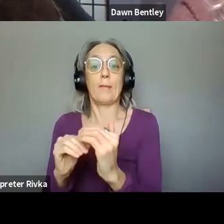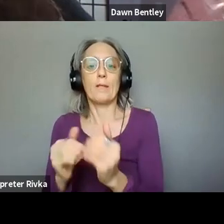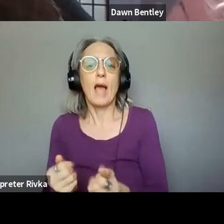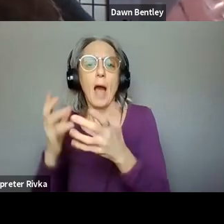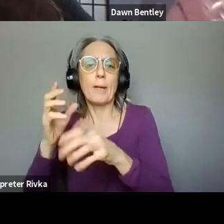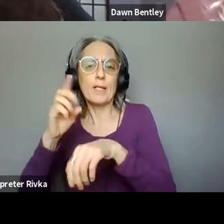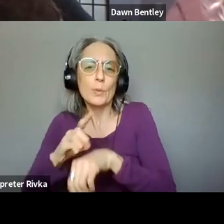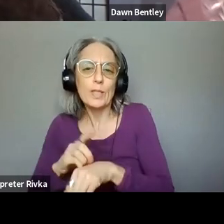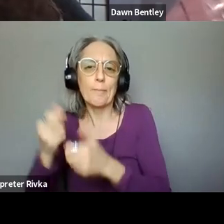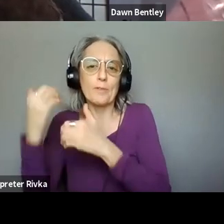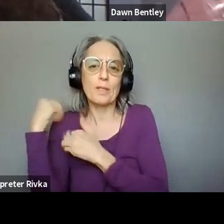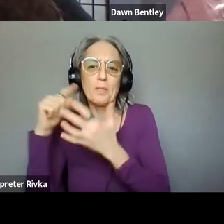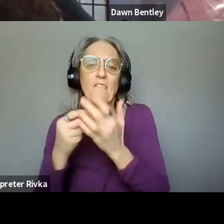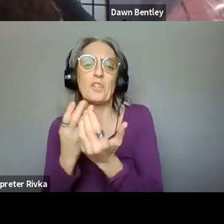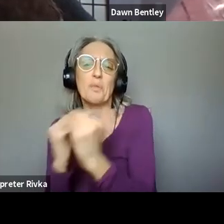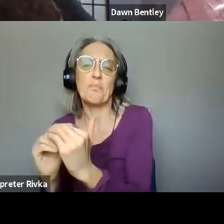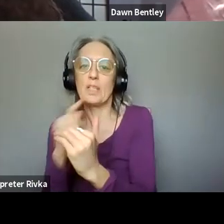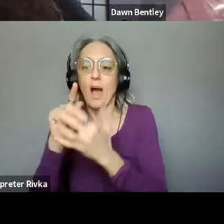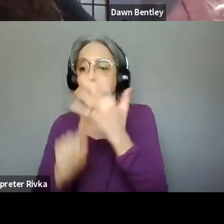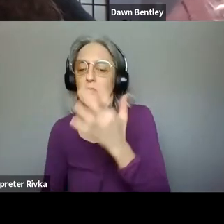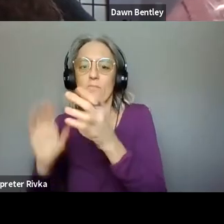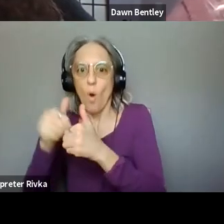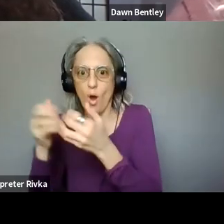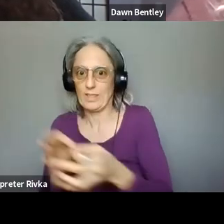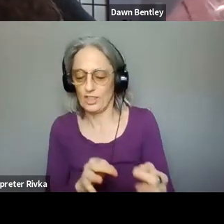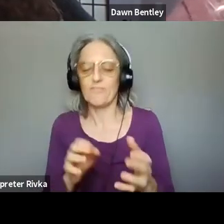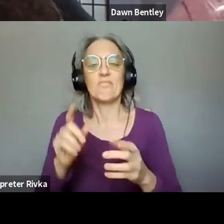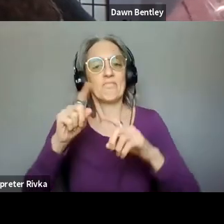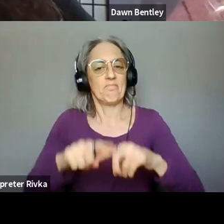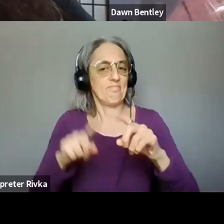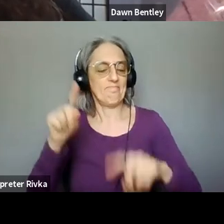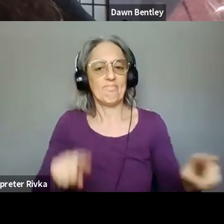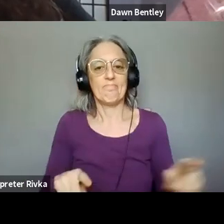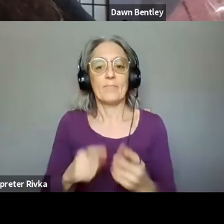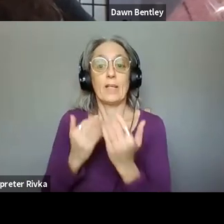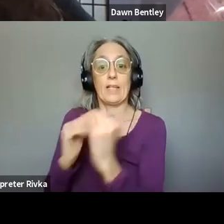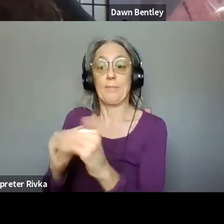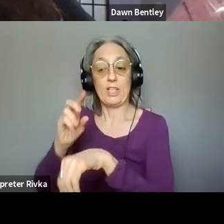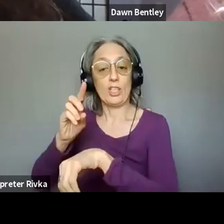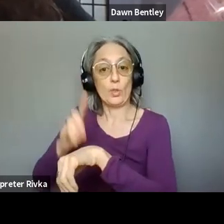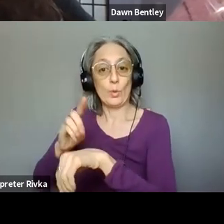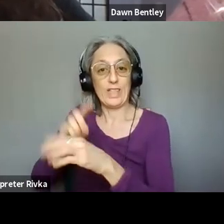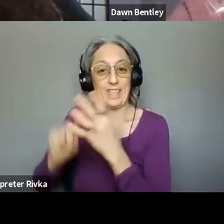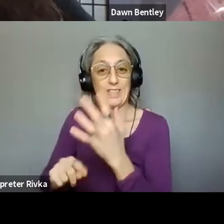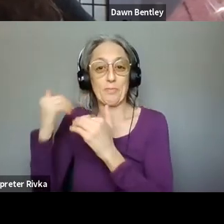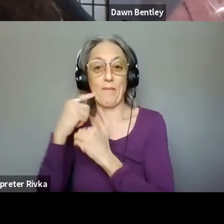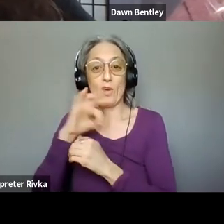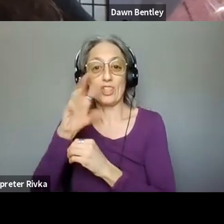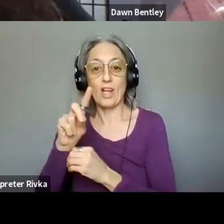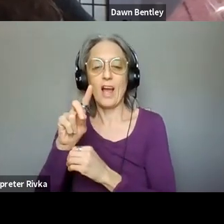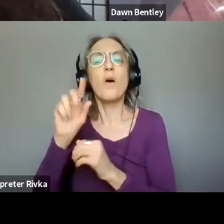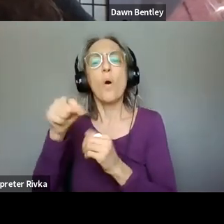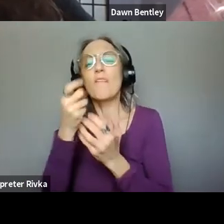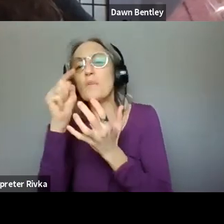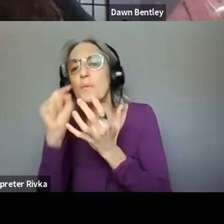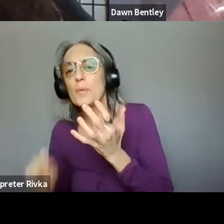length of time. Normally, that doesn't come into play. It's normally as the duties. And once again, as Maggie said, that there are